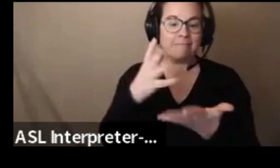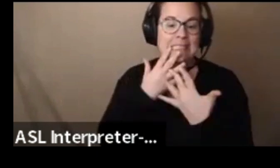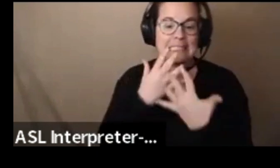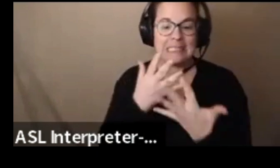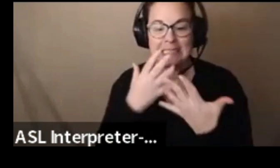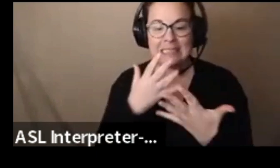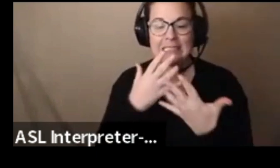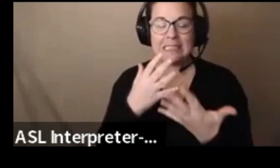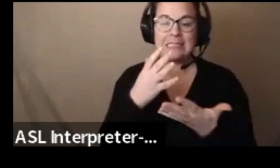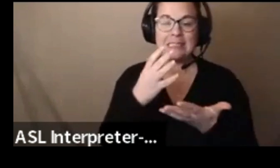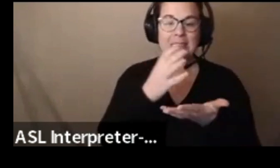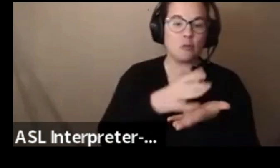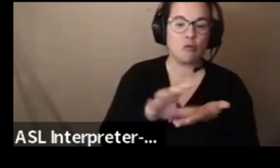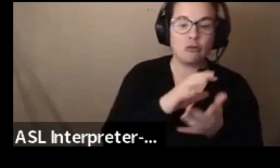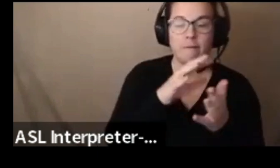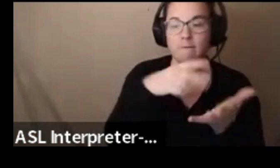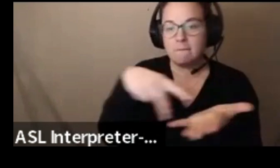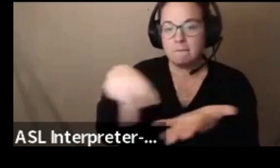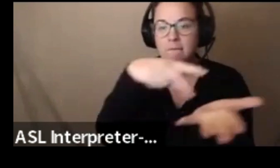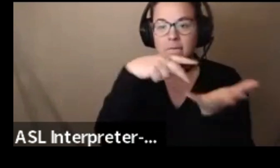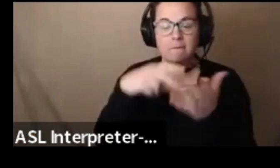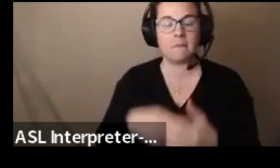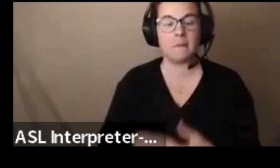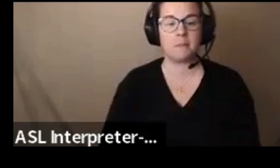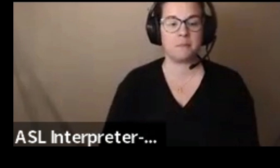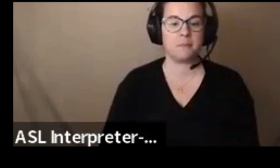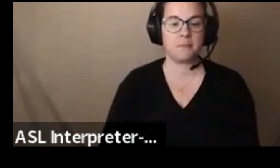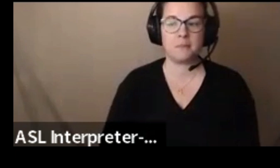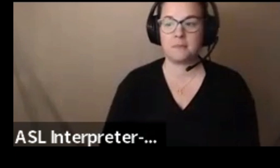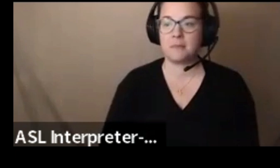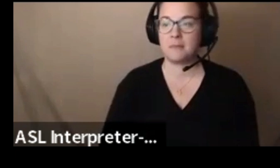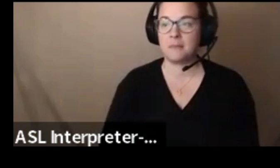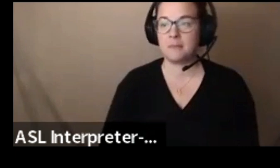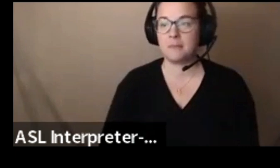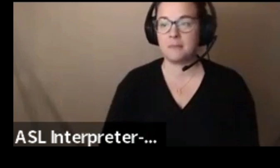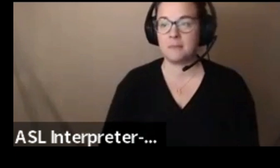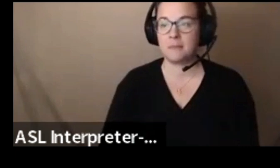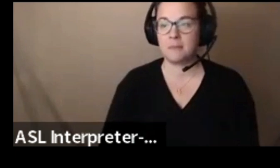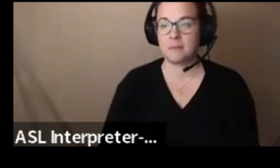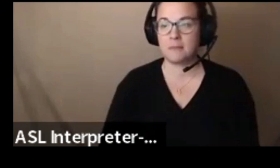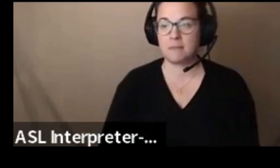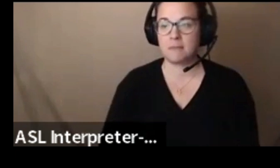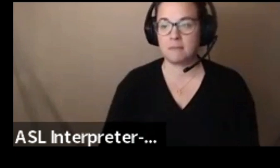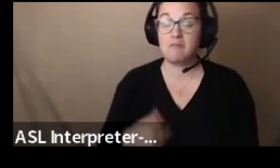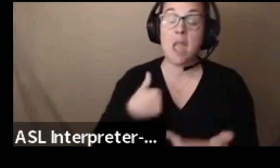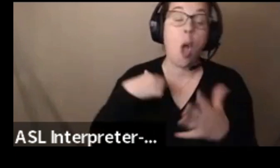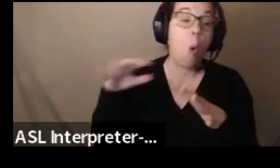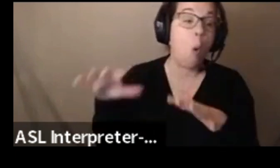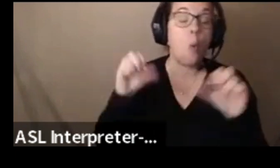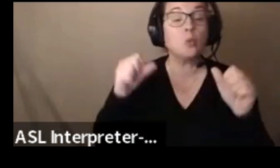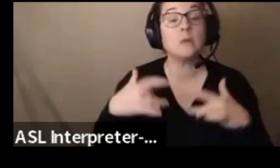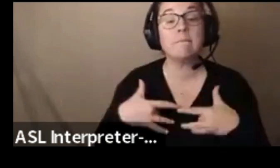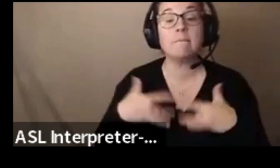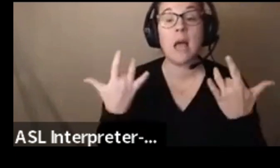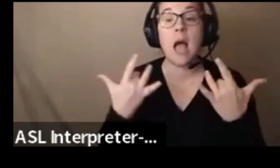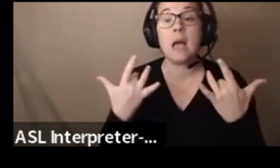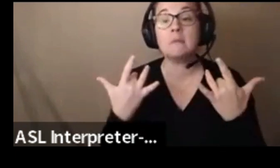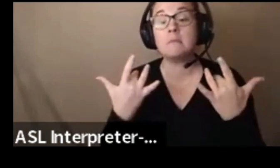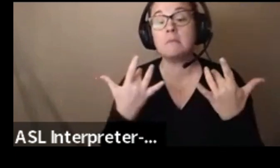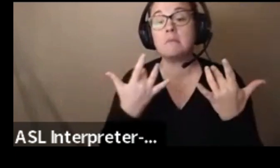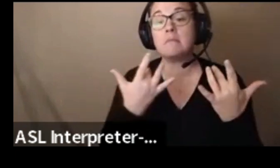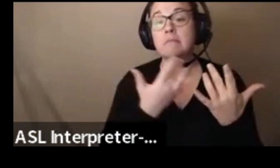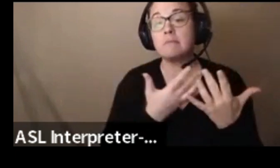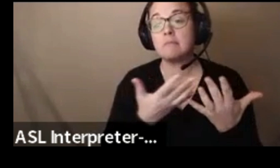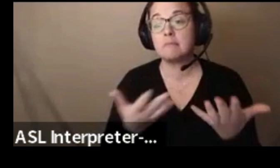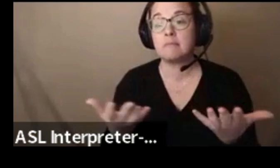shows. So I do all these different kind of things. I host events, as particularly Vogue balls.